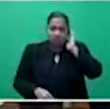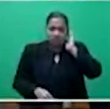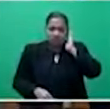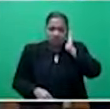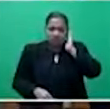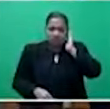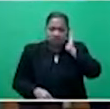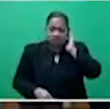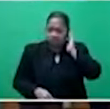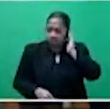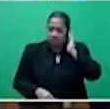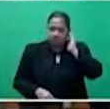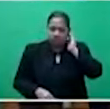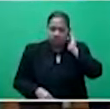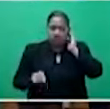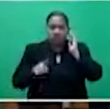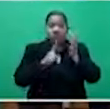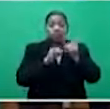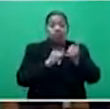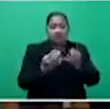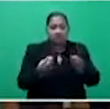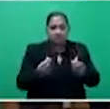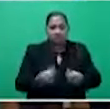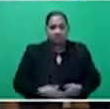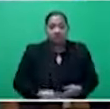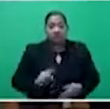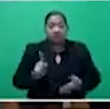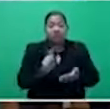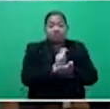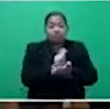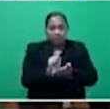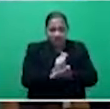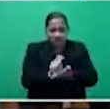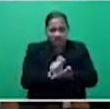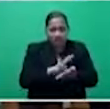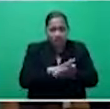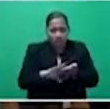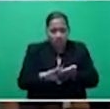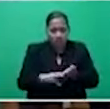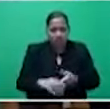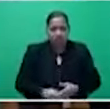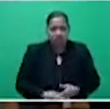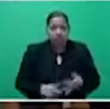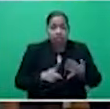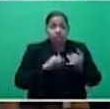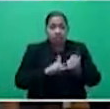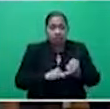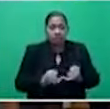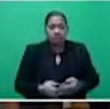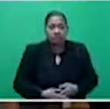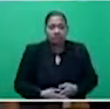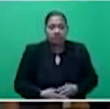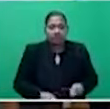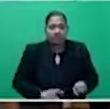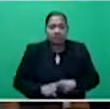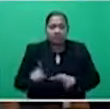and this is US dollar again, but trillions of dollars. Not billions, trillion. US is the most debt-ridden country in the